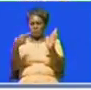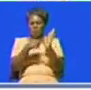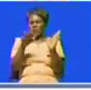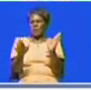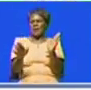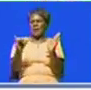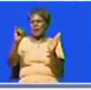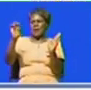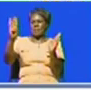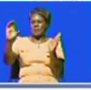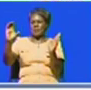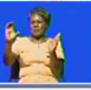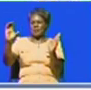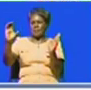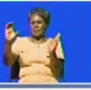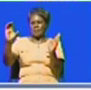as IEBC.